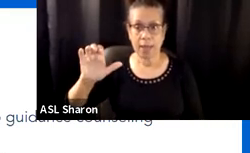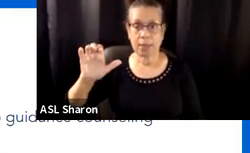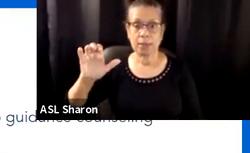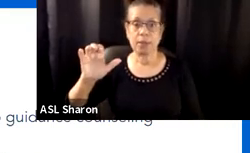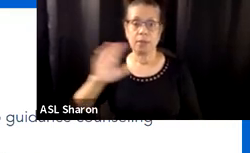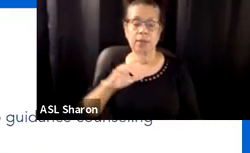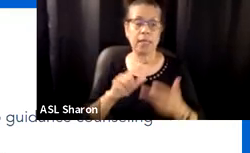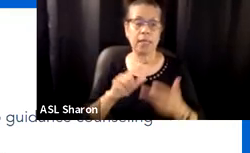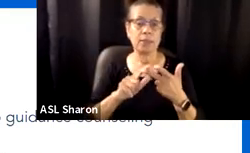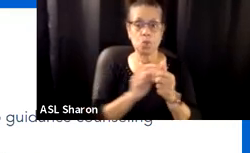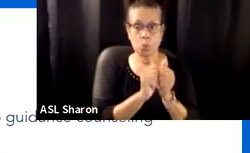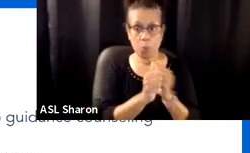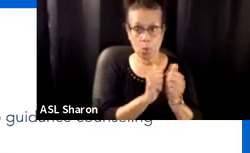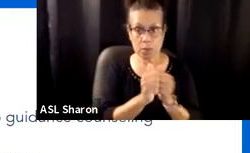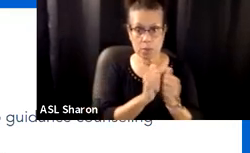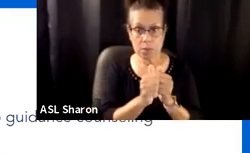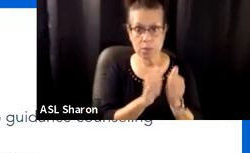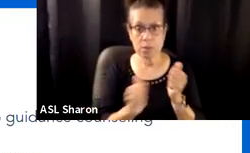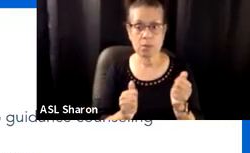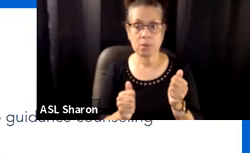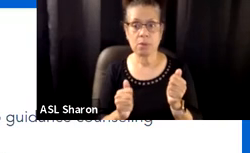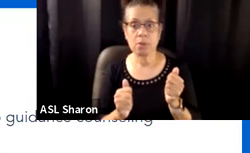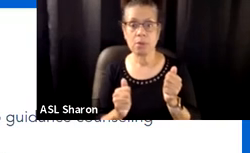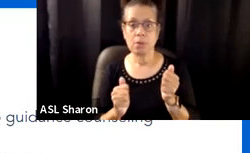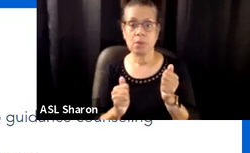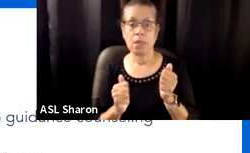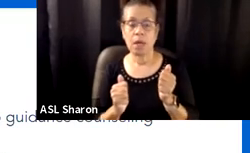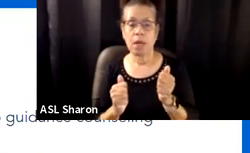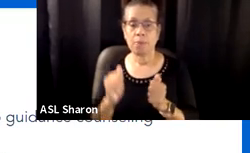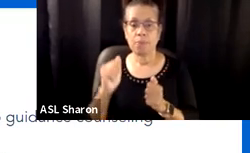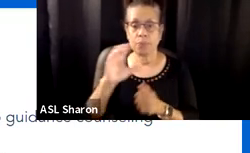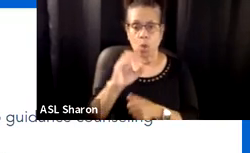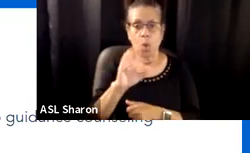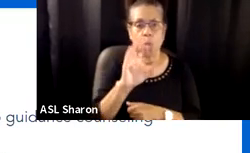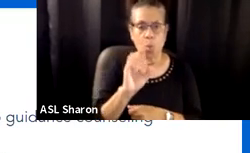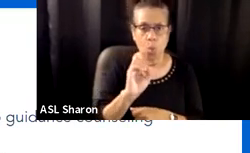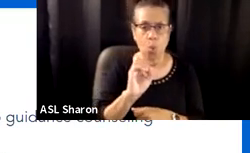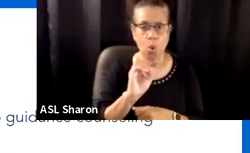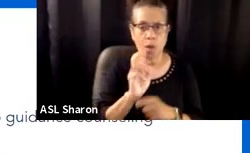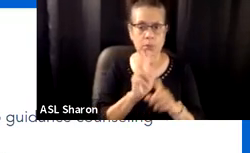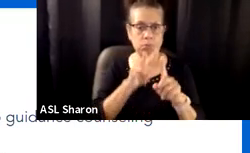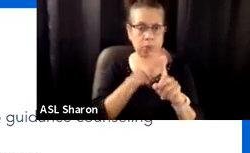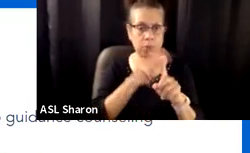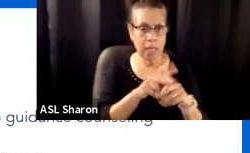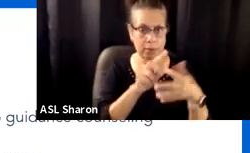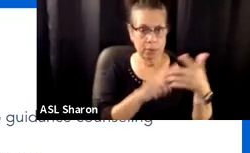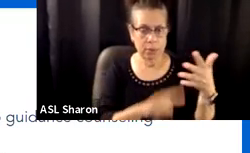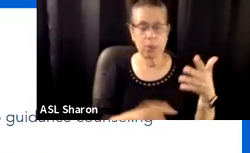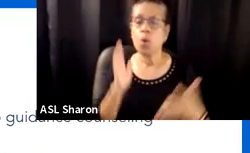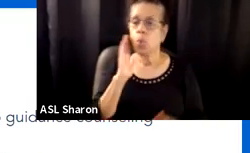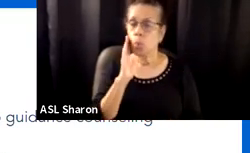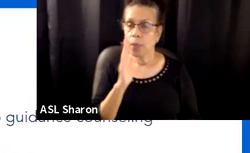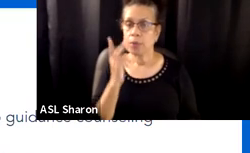athletics mass core implementation those are things that you will see also built in